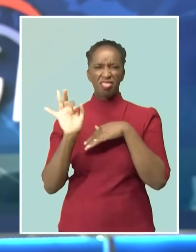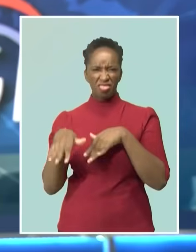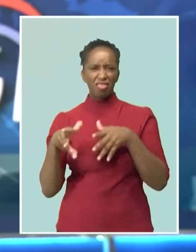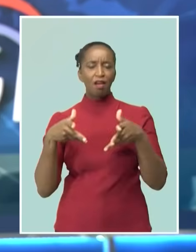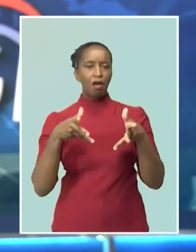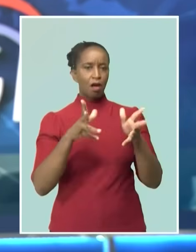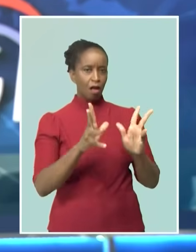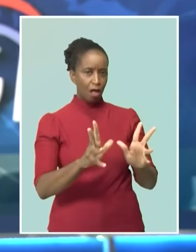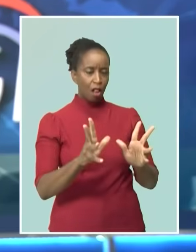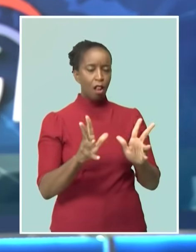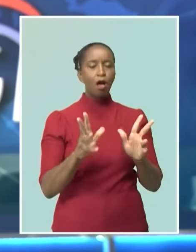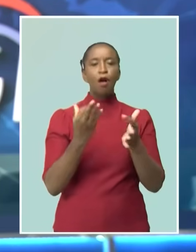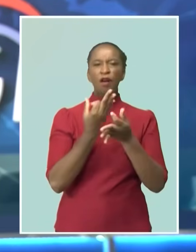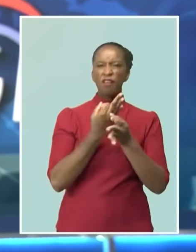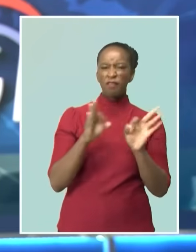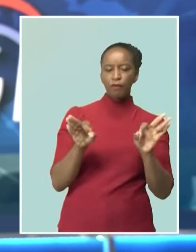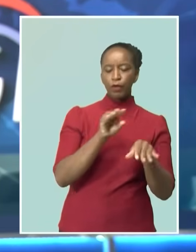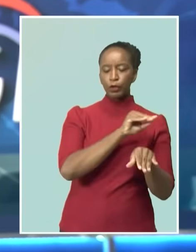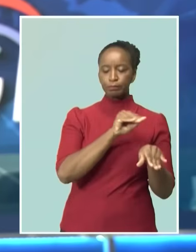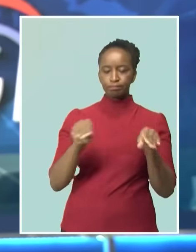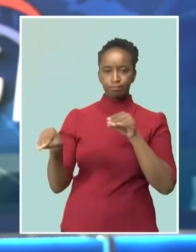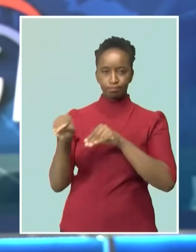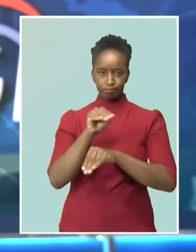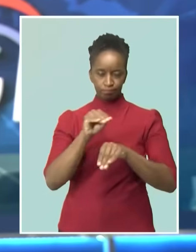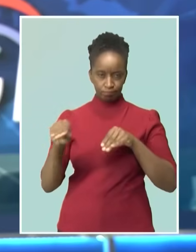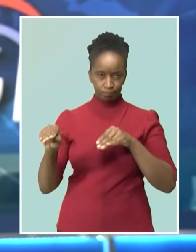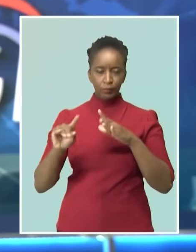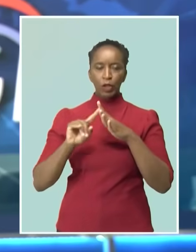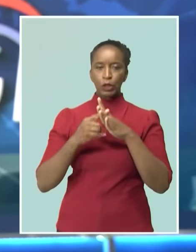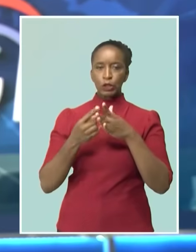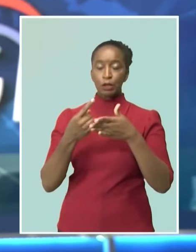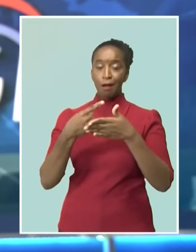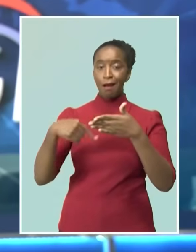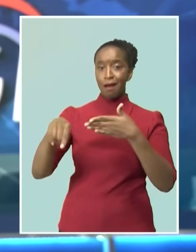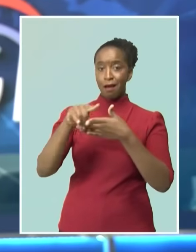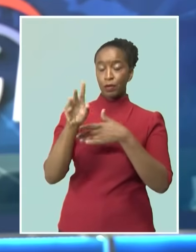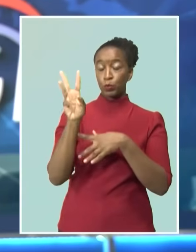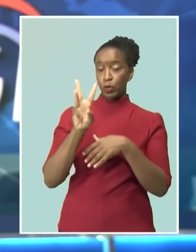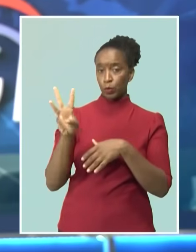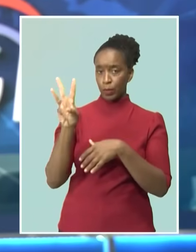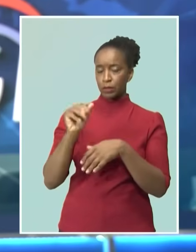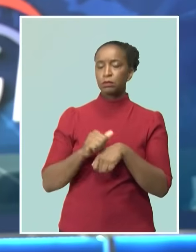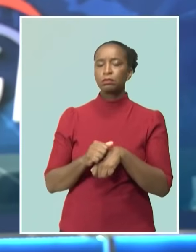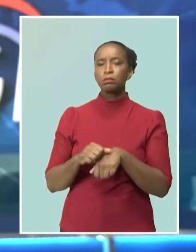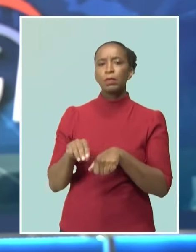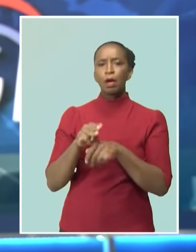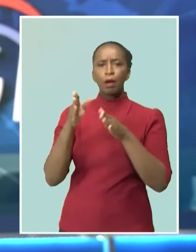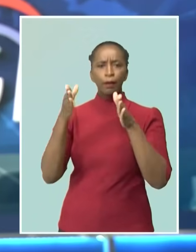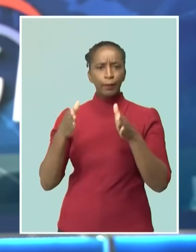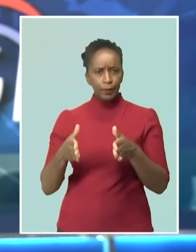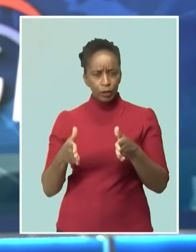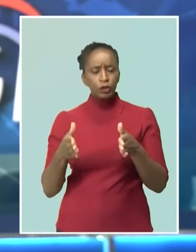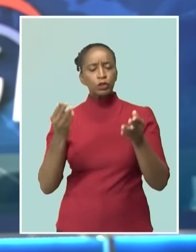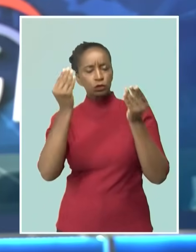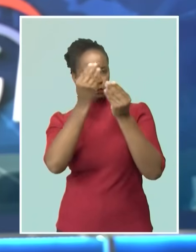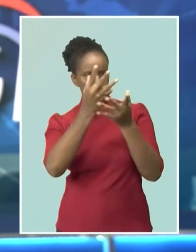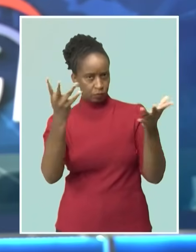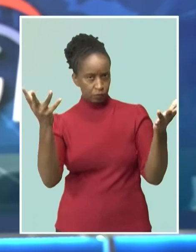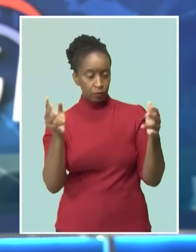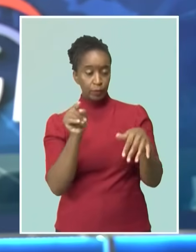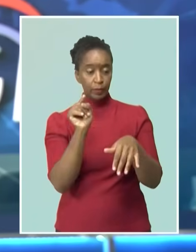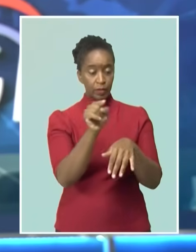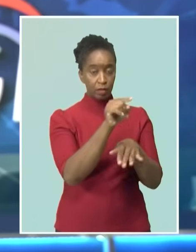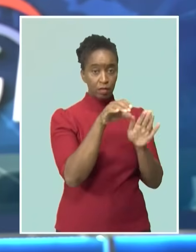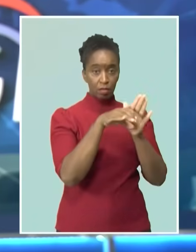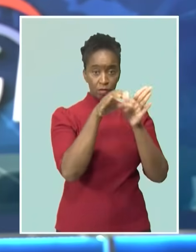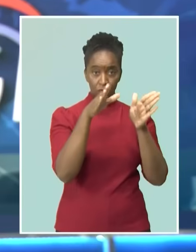starts next Wednesday. Minister of Home Affairs and Information, Wilfred Abrams, is giving Barbadians the assurance criminals with